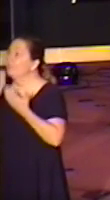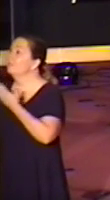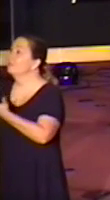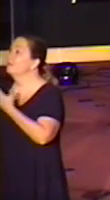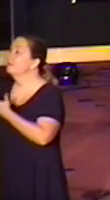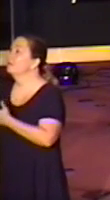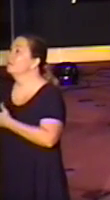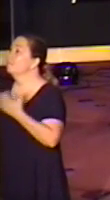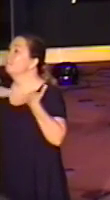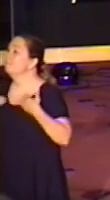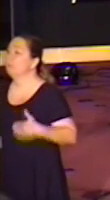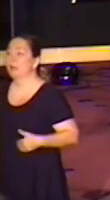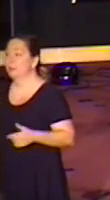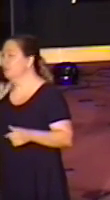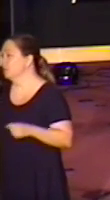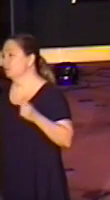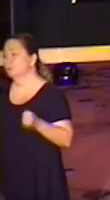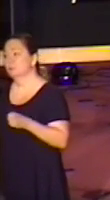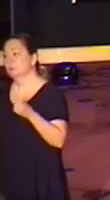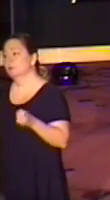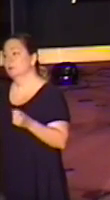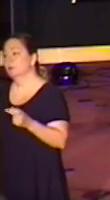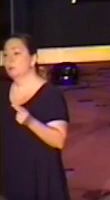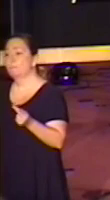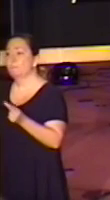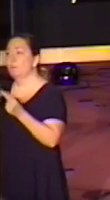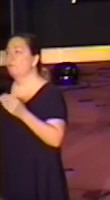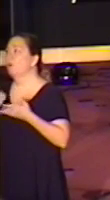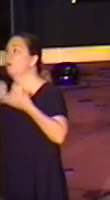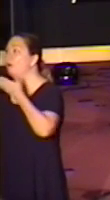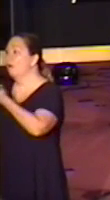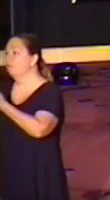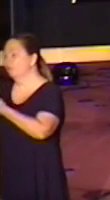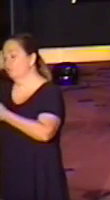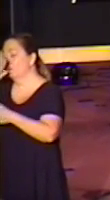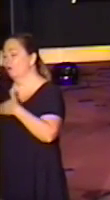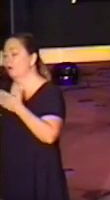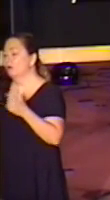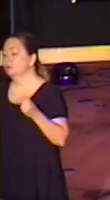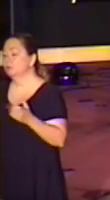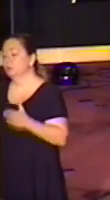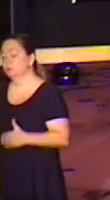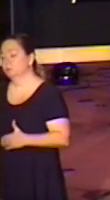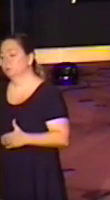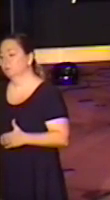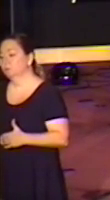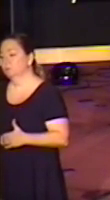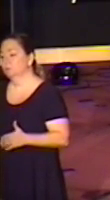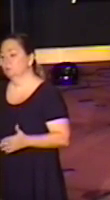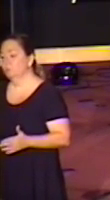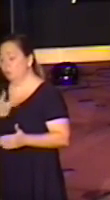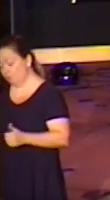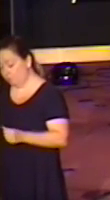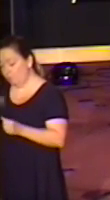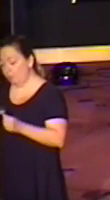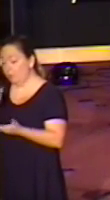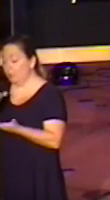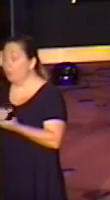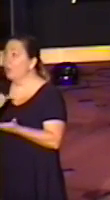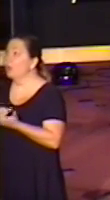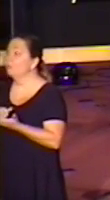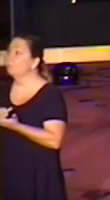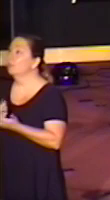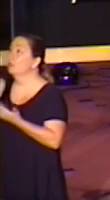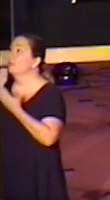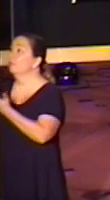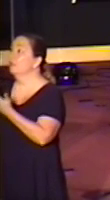body he did not sin. He became the perfect sin offering for all sinners. And Father, we're reminded of the cup. We give thanks